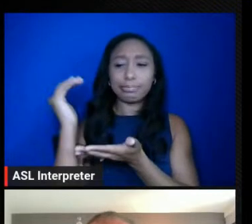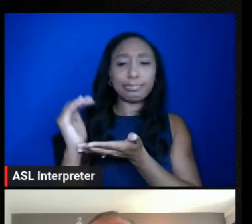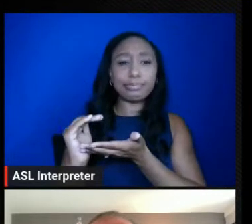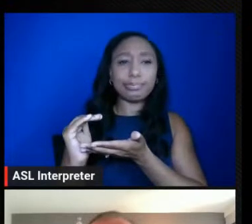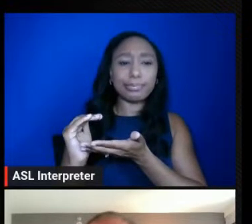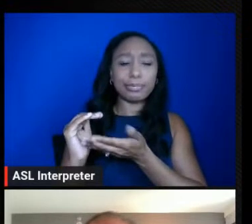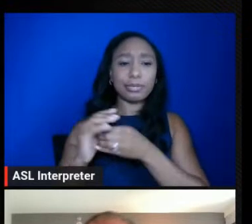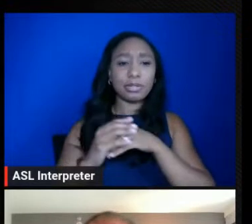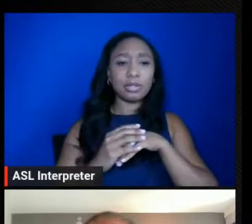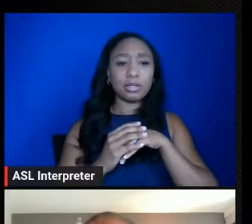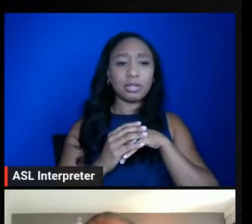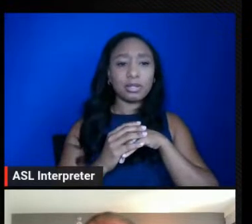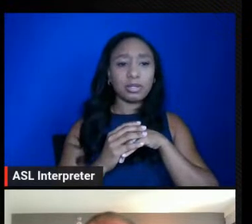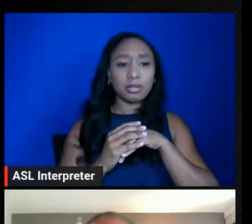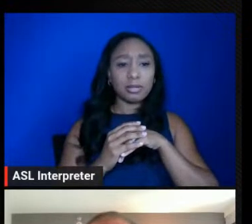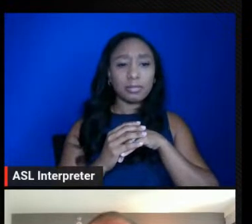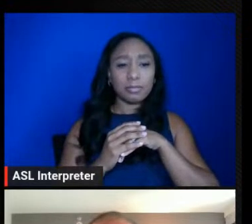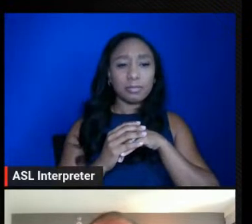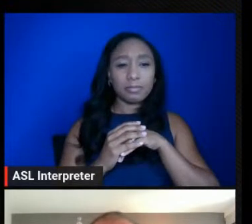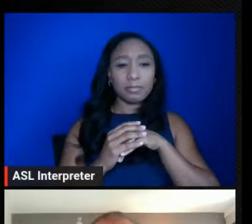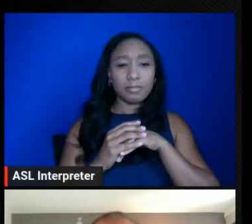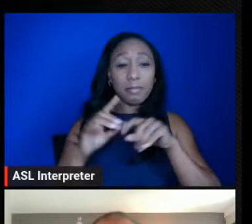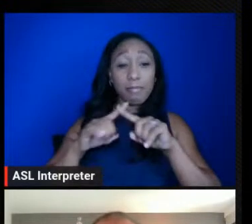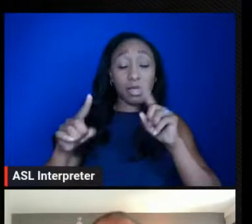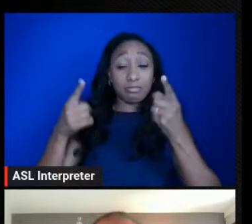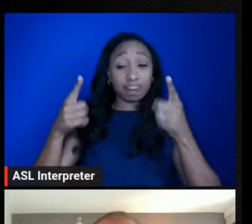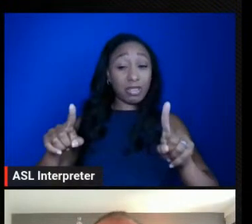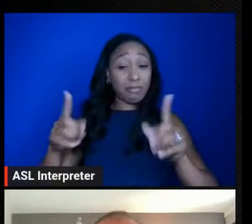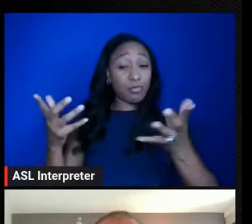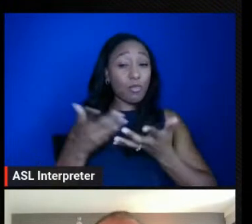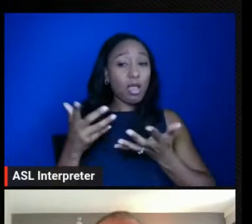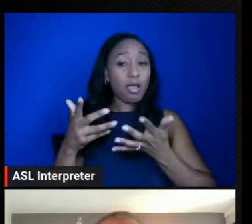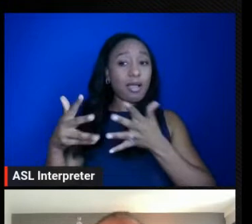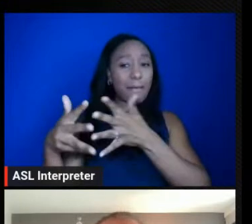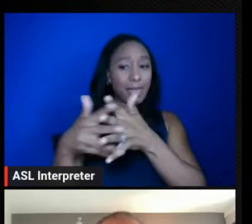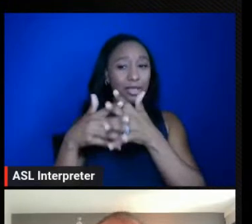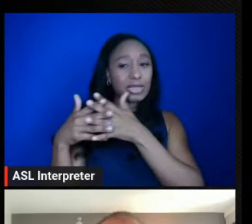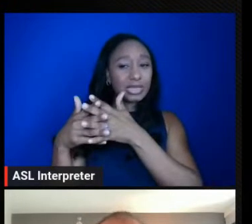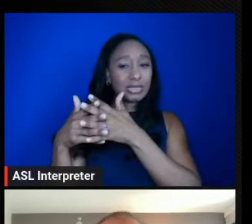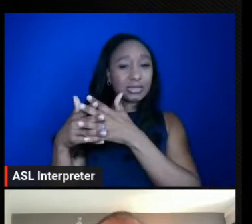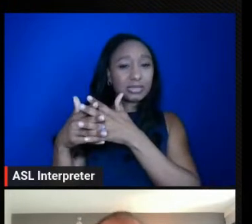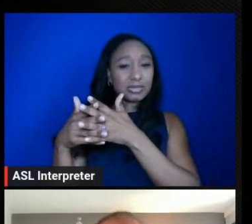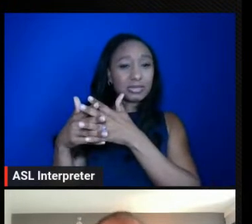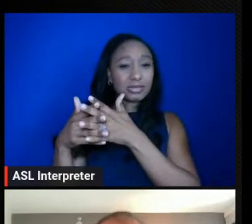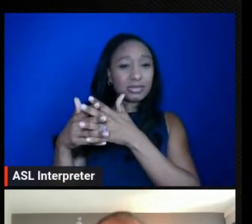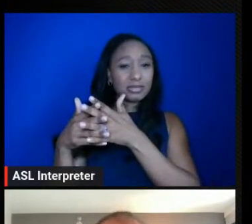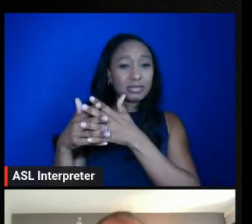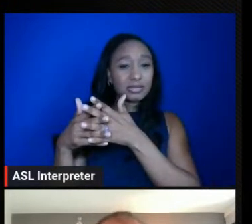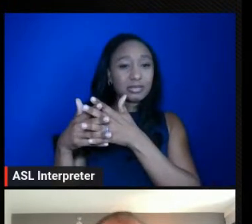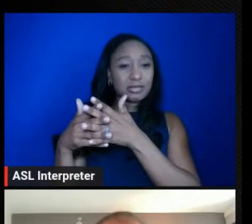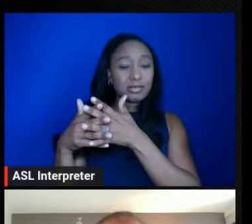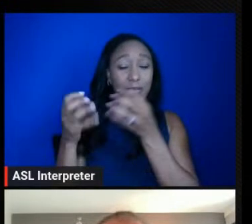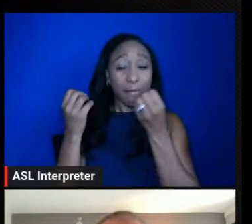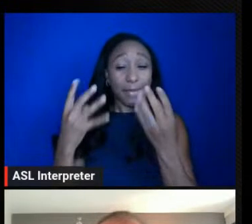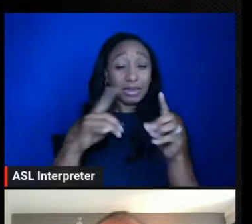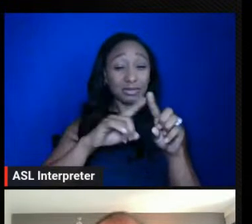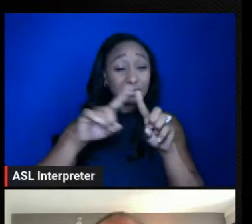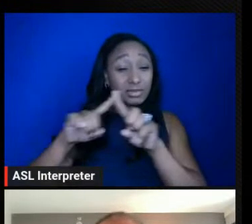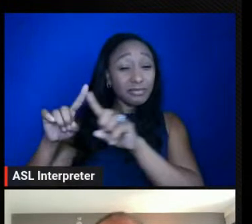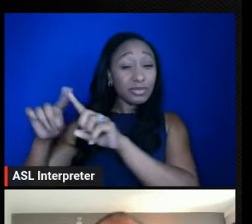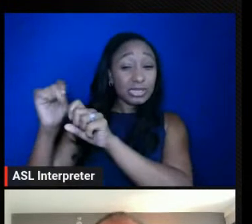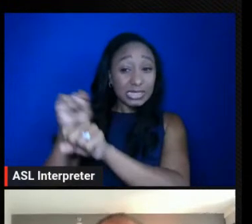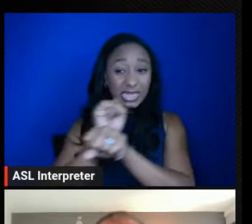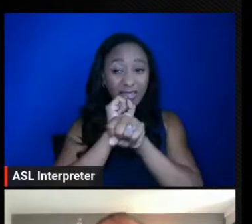It spurred the growth of an American, internal, domestic slave trade within the